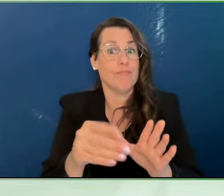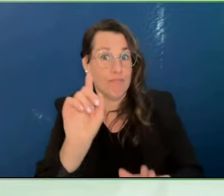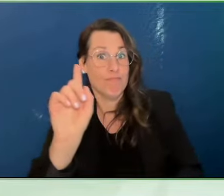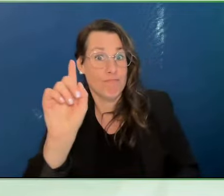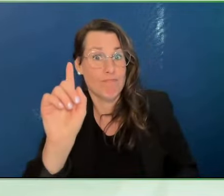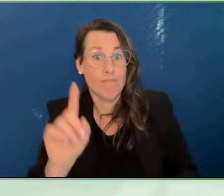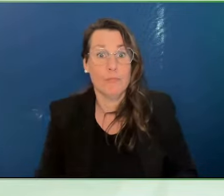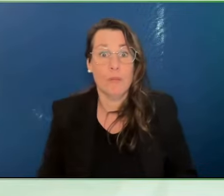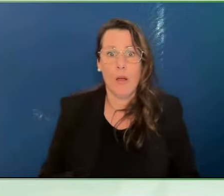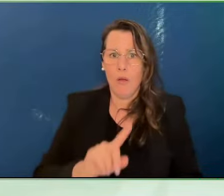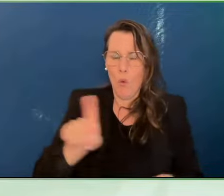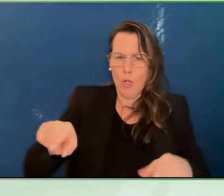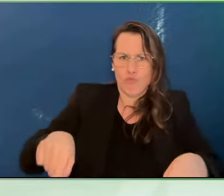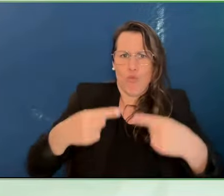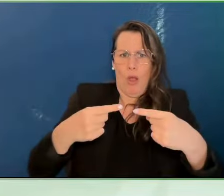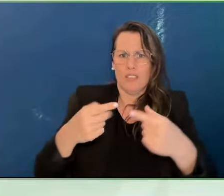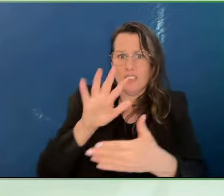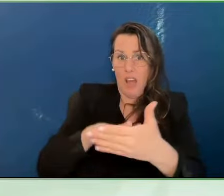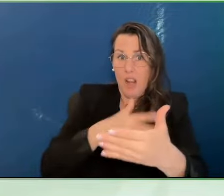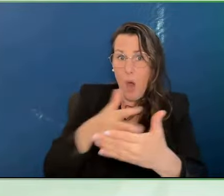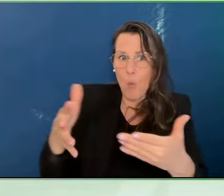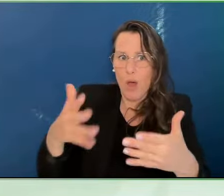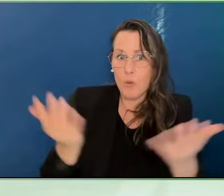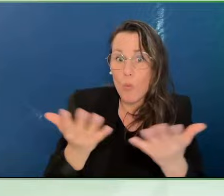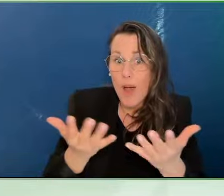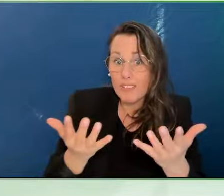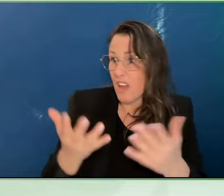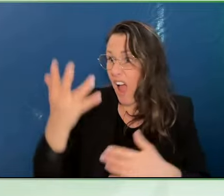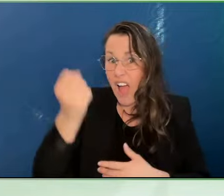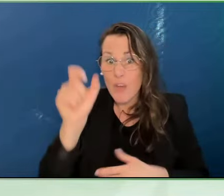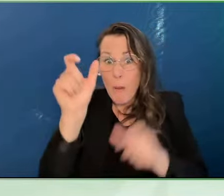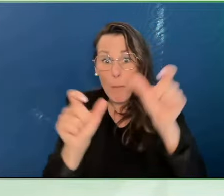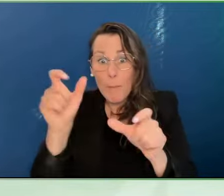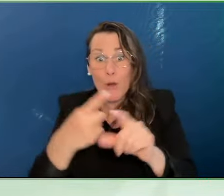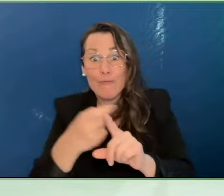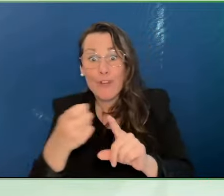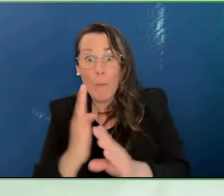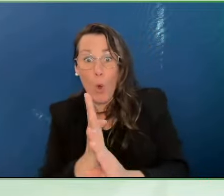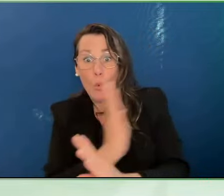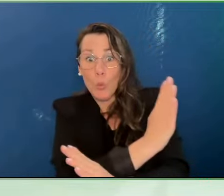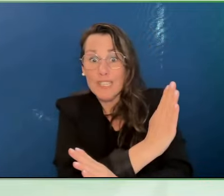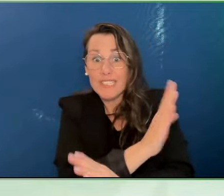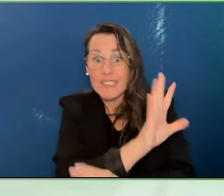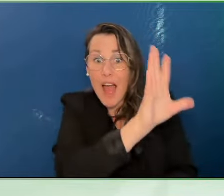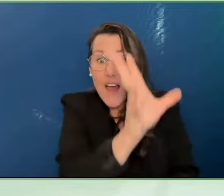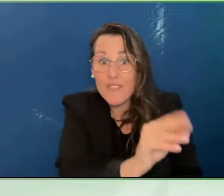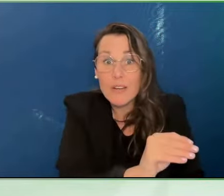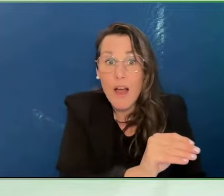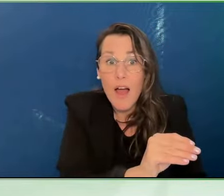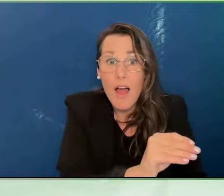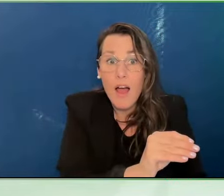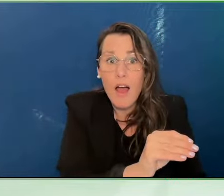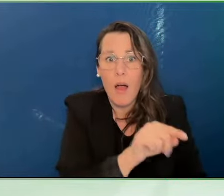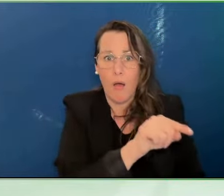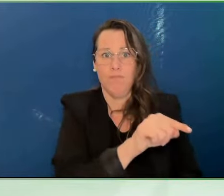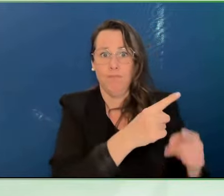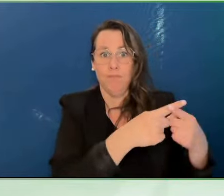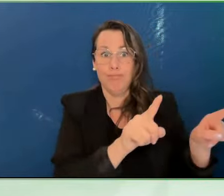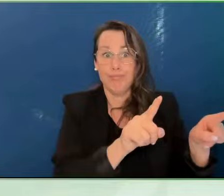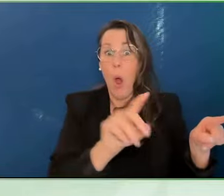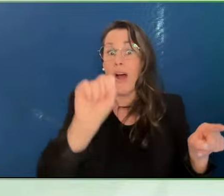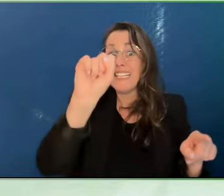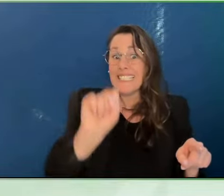learning experience for us. And we keep saying that accessibility is really about progress. It's not about perfection. And every year we find there's